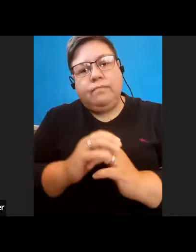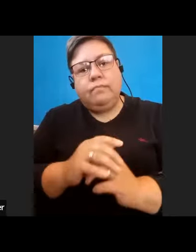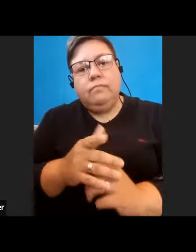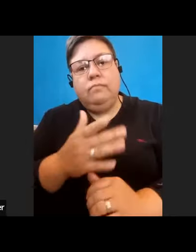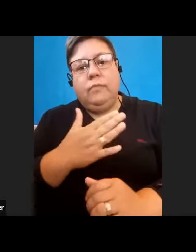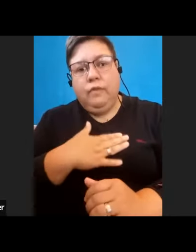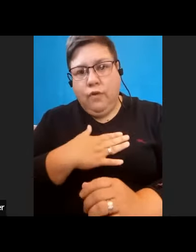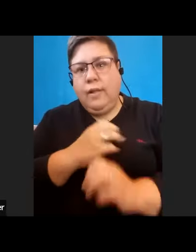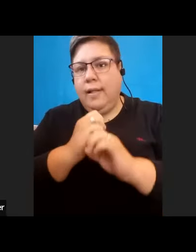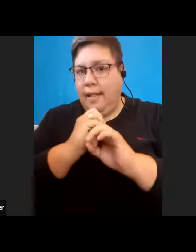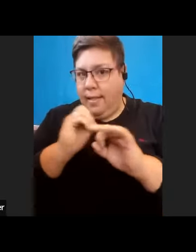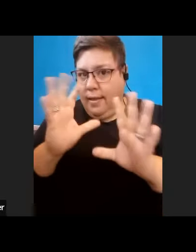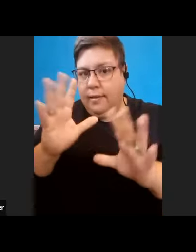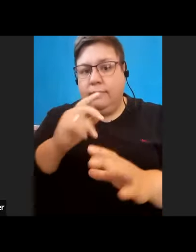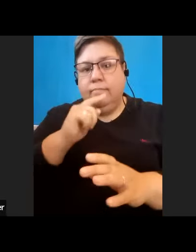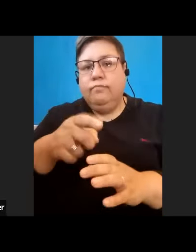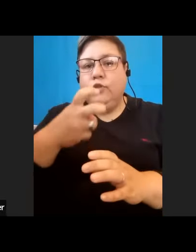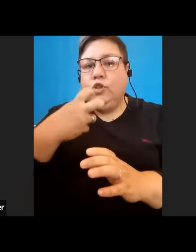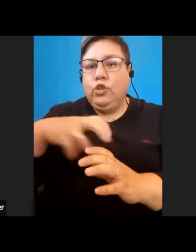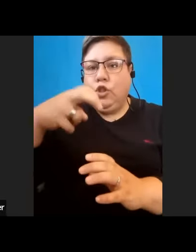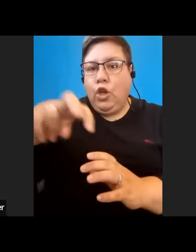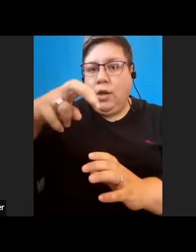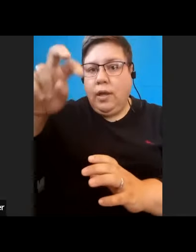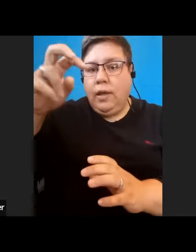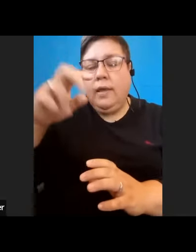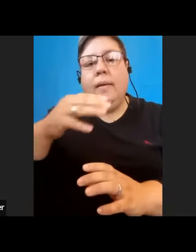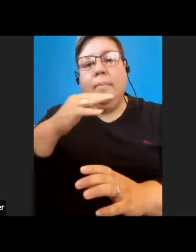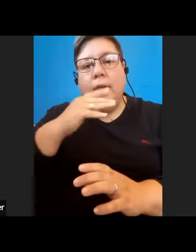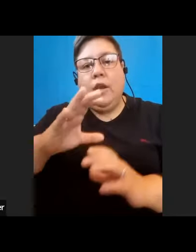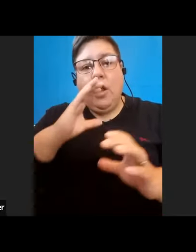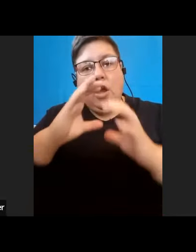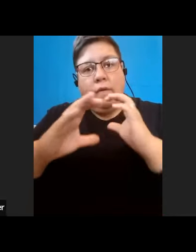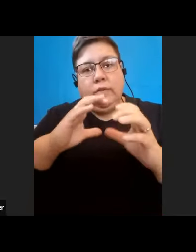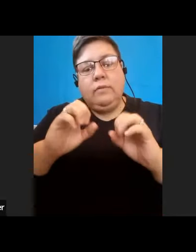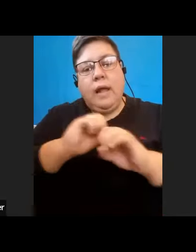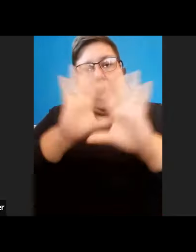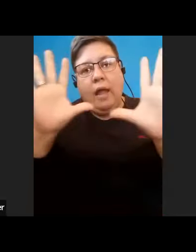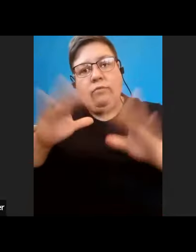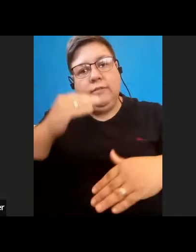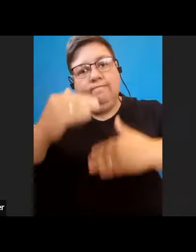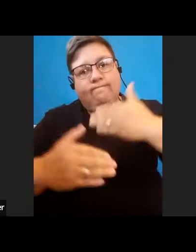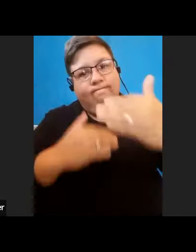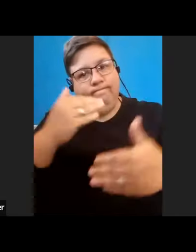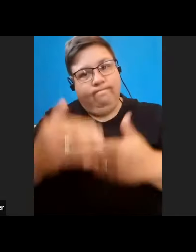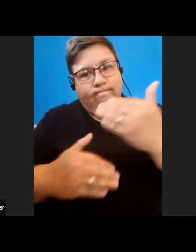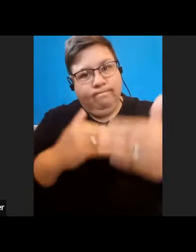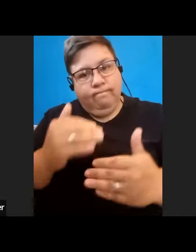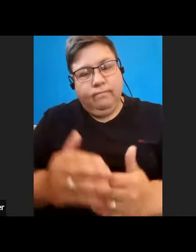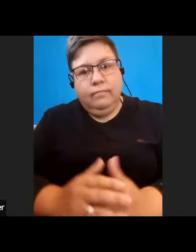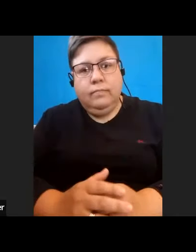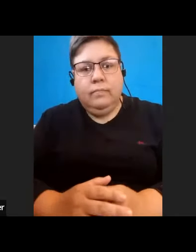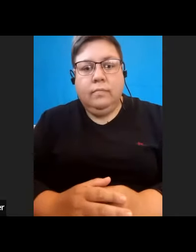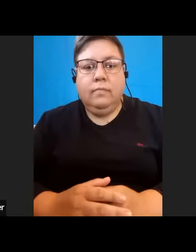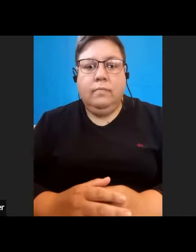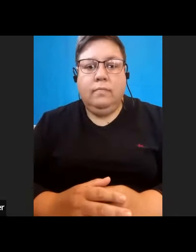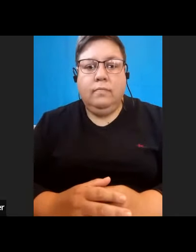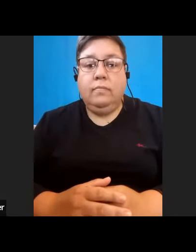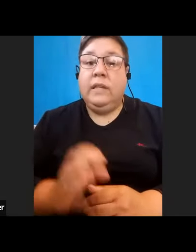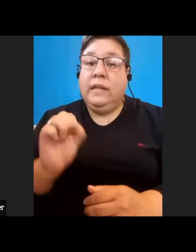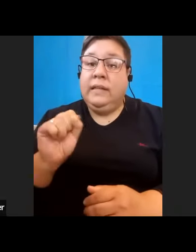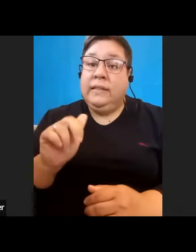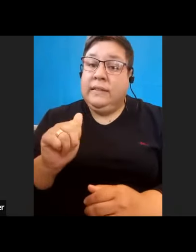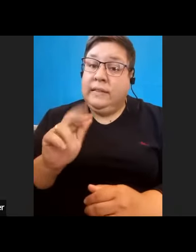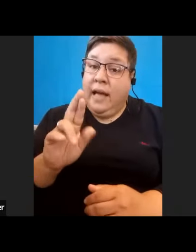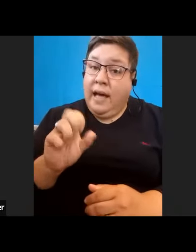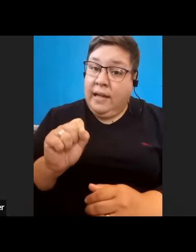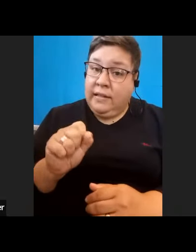that this is a journey of conversation and of providing clarity and certainty. Of course, from a SARS point of view, we are